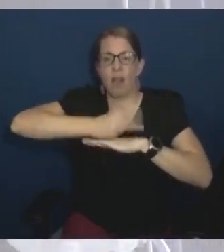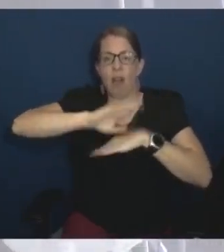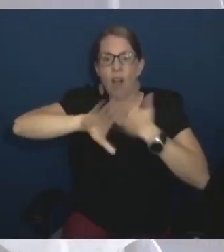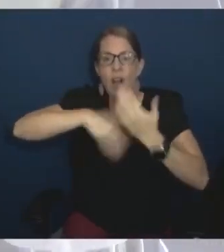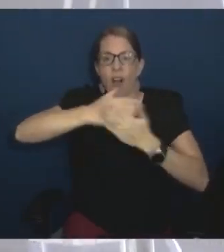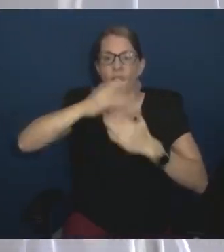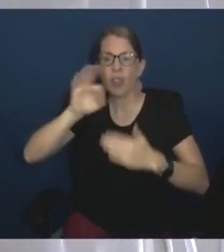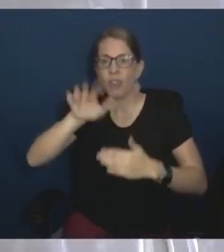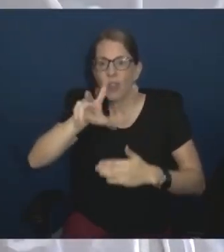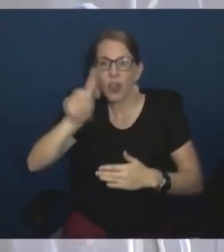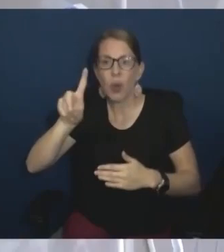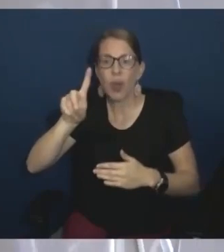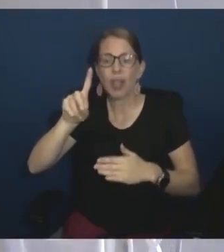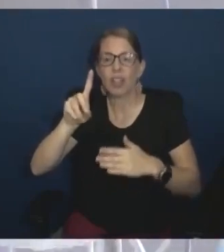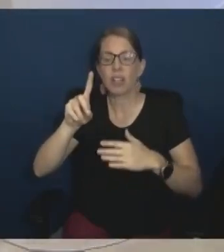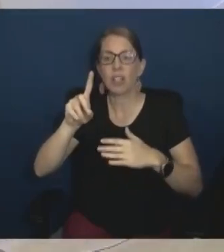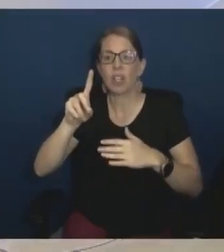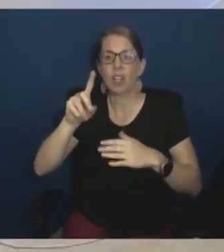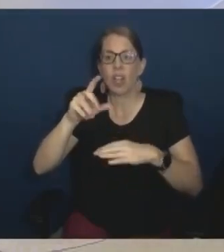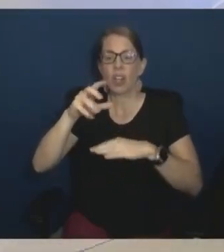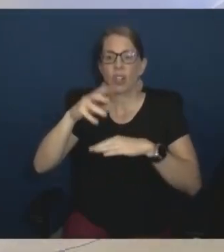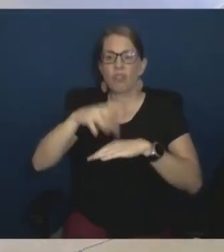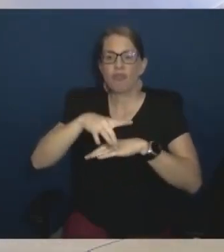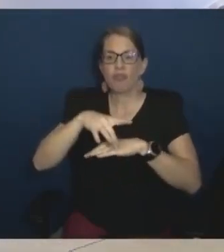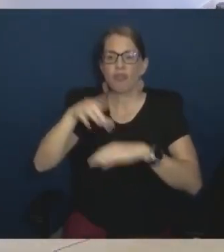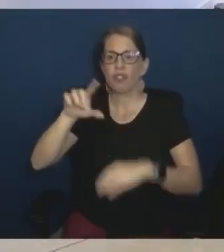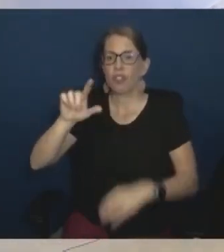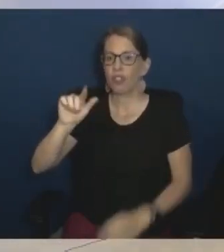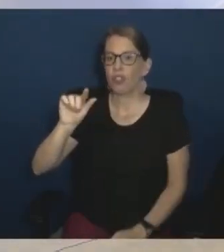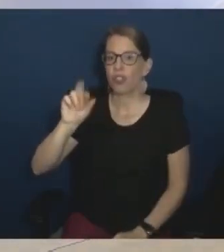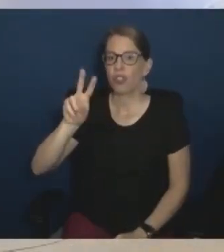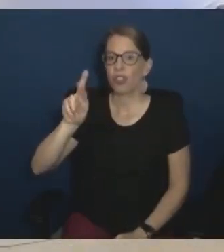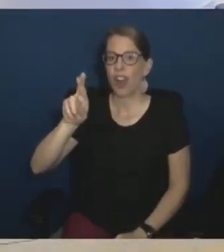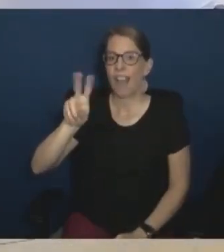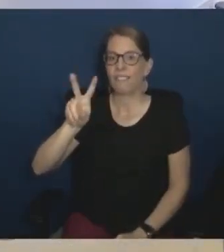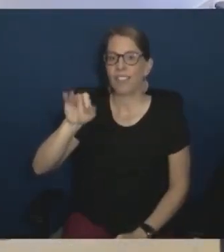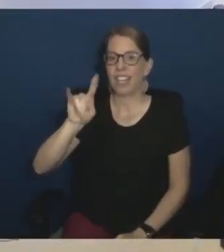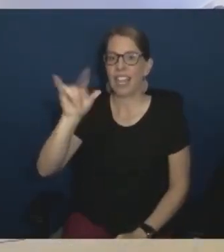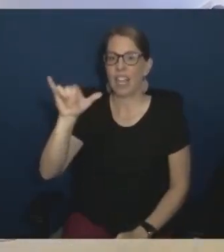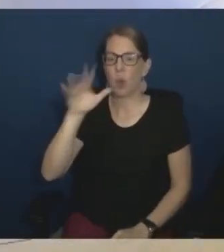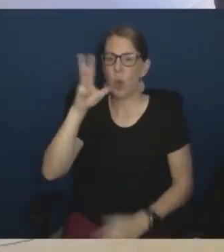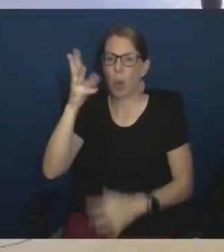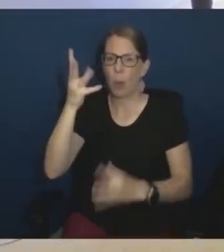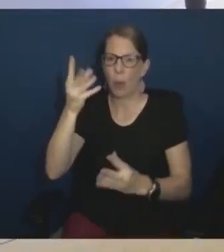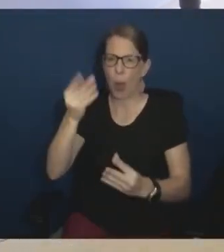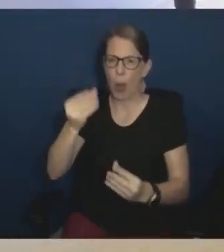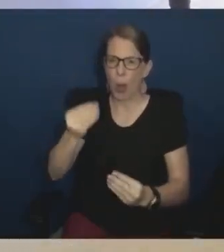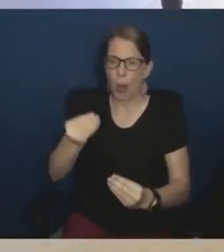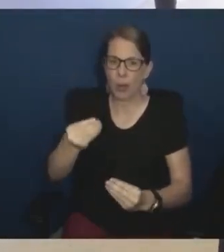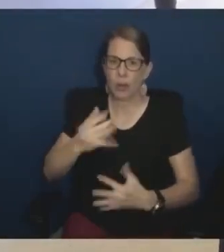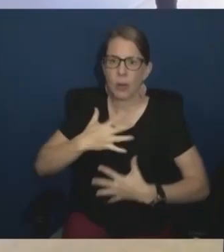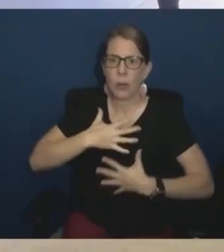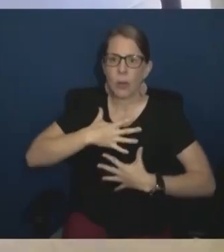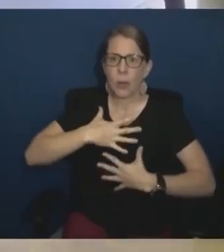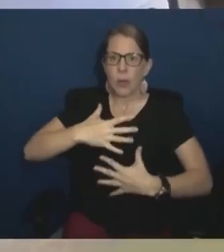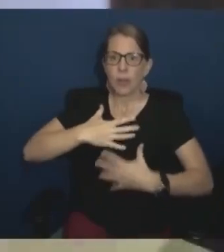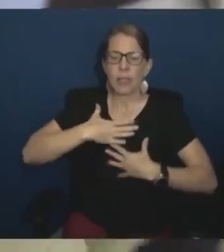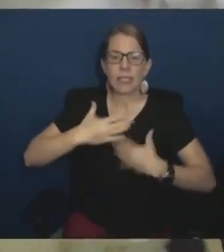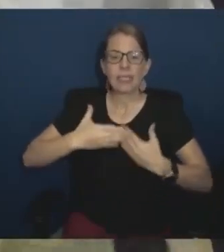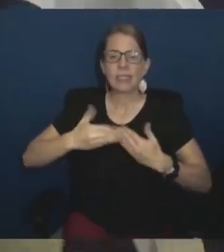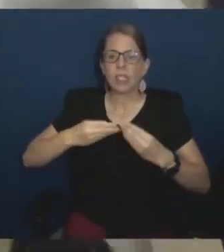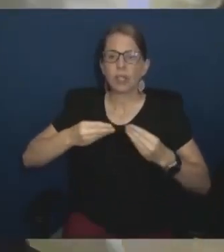gravity helps pull it to the smaller part of the lung, and we can utilize more of the lungs for you. A lot of my job going into the